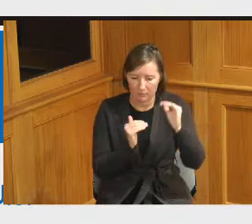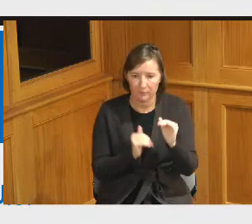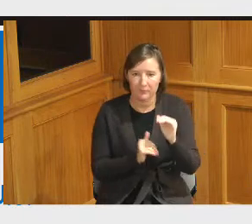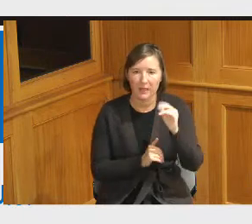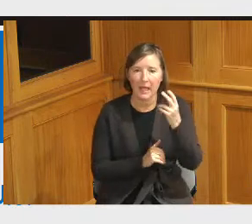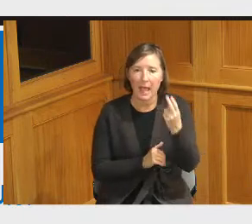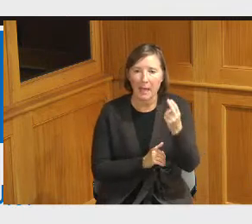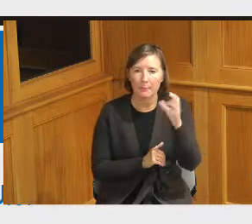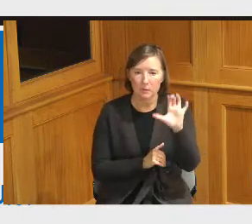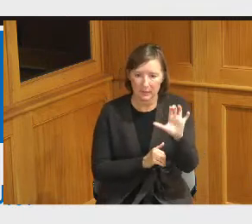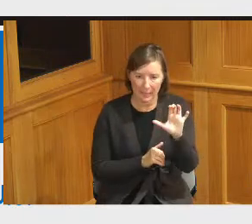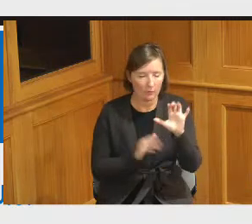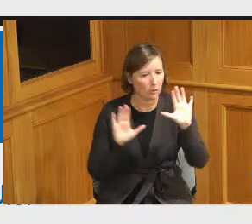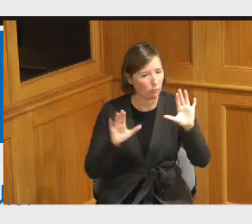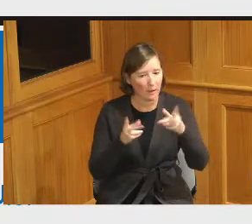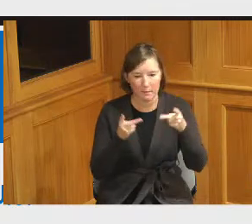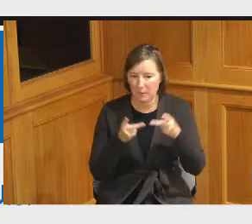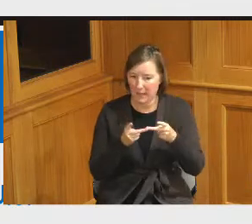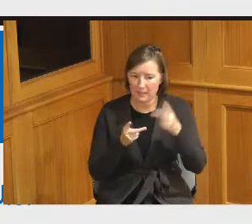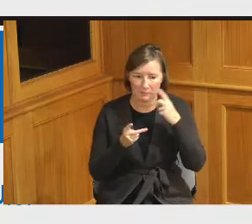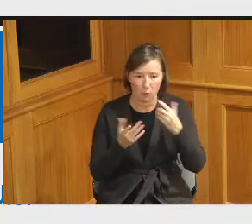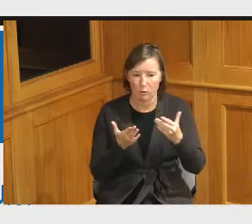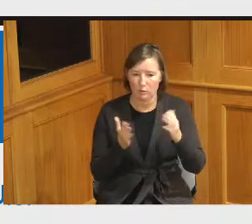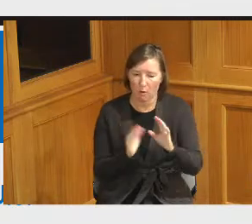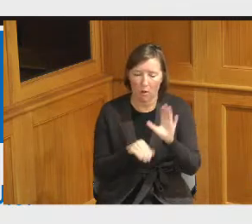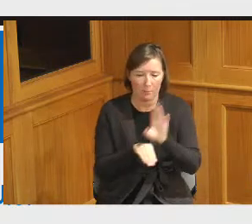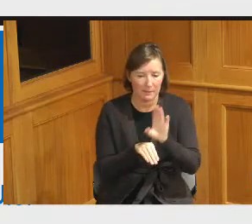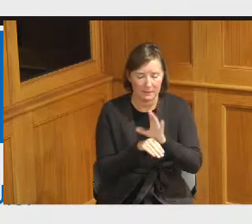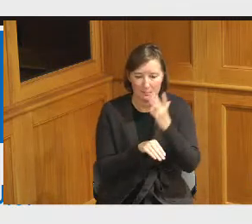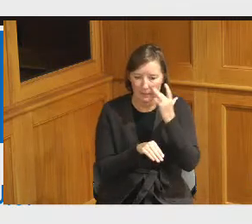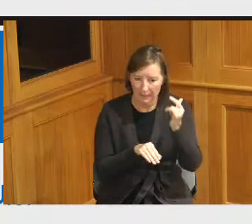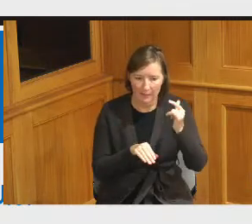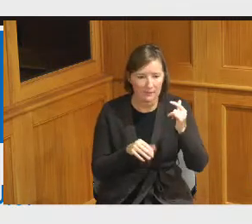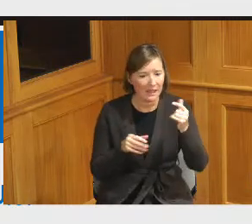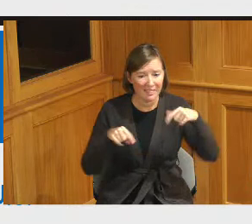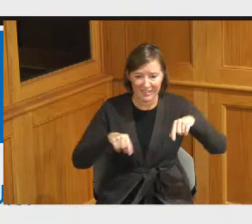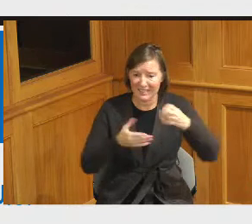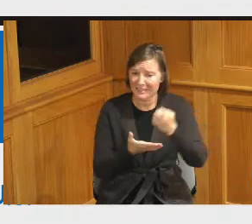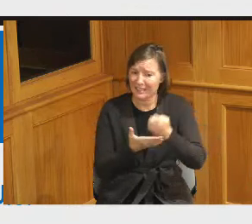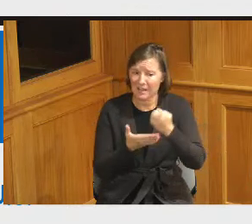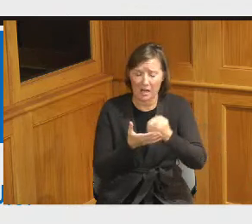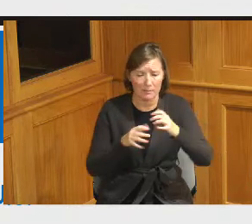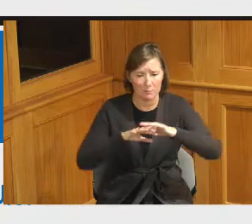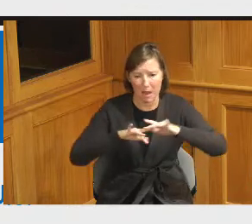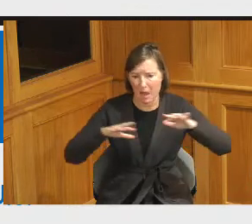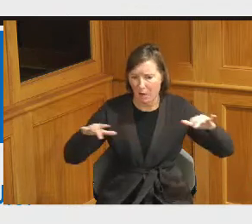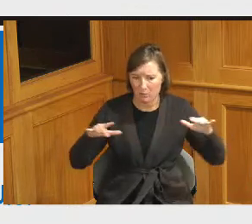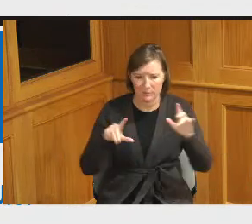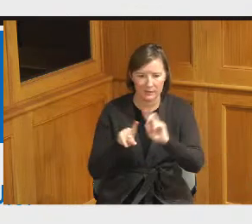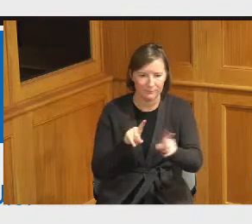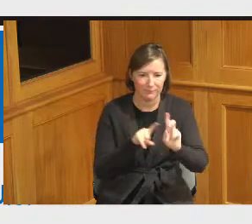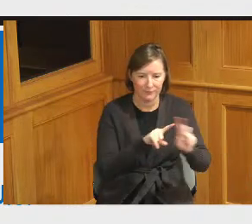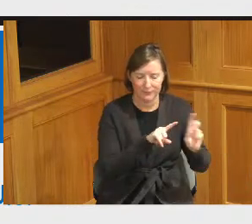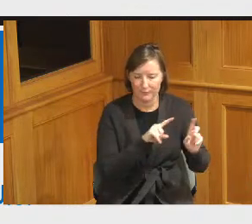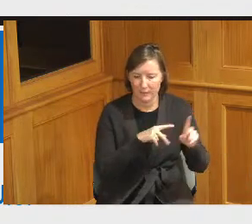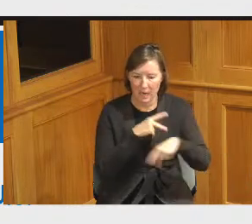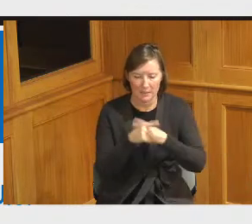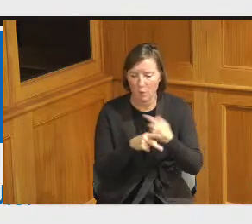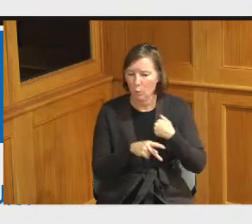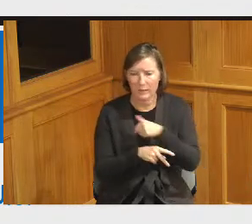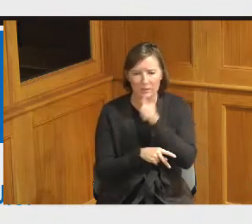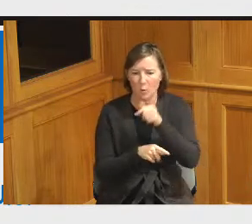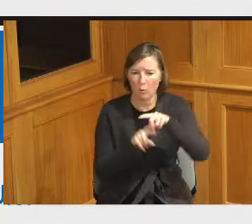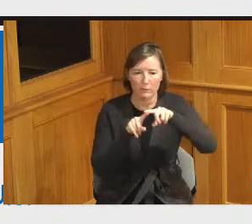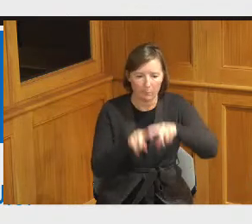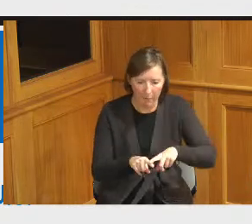small businesses, simply because it's a diverse economy. We don't depend on one type